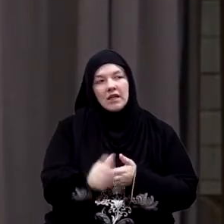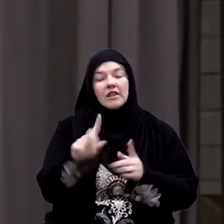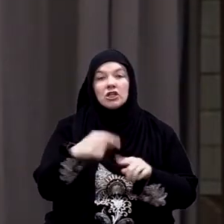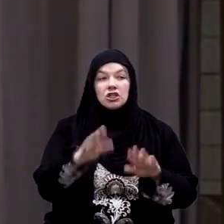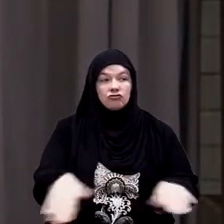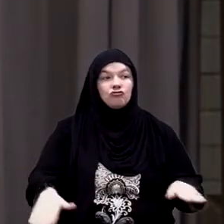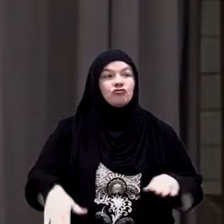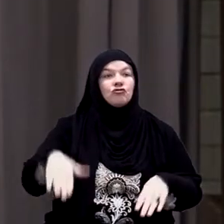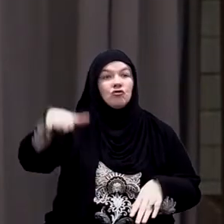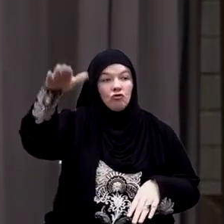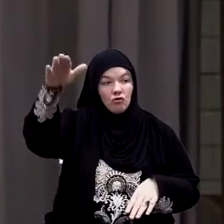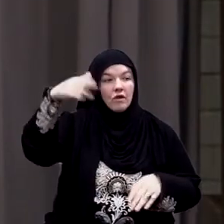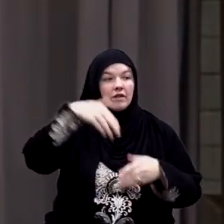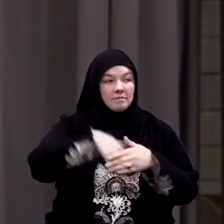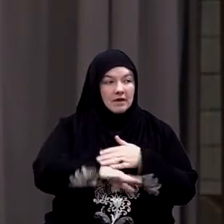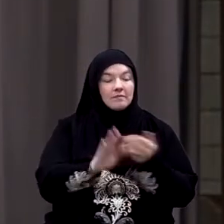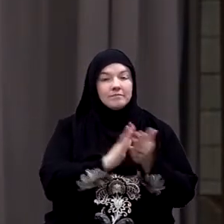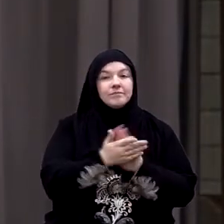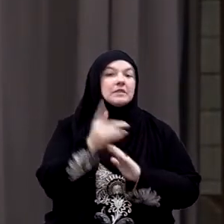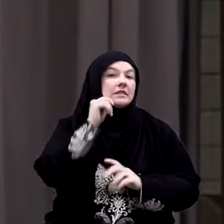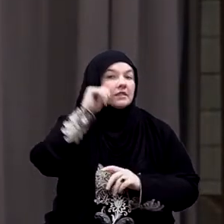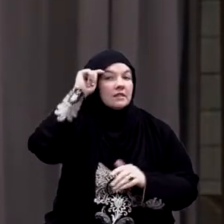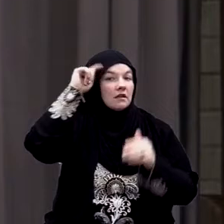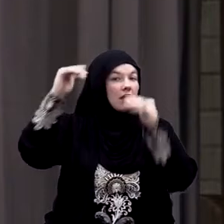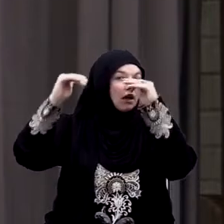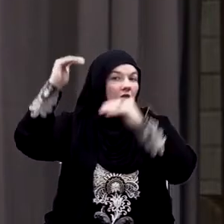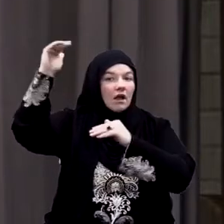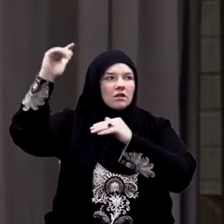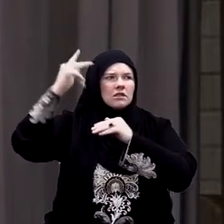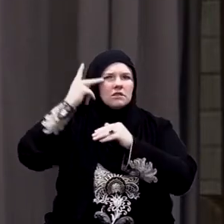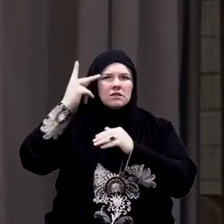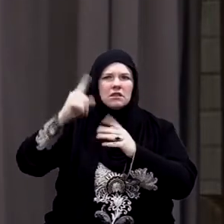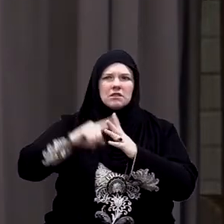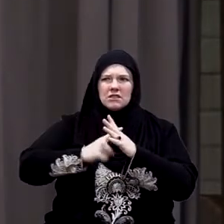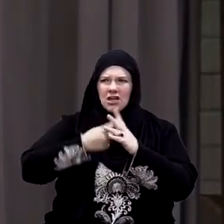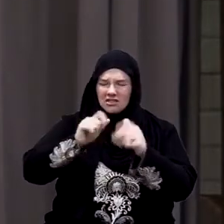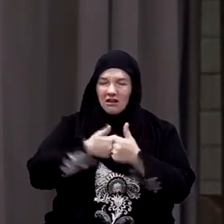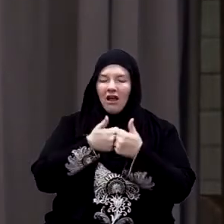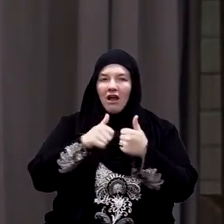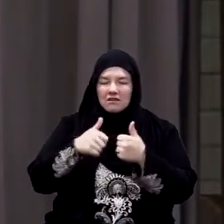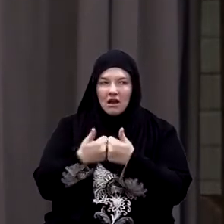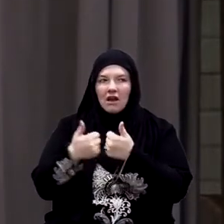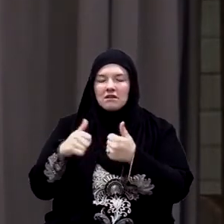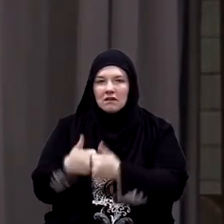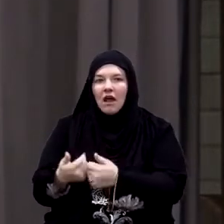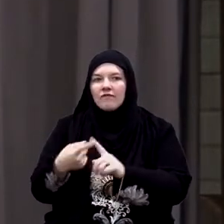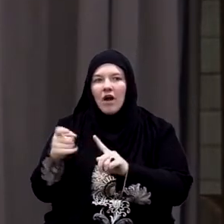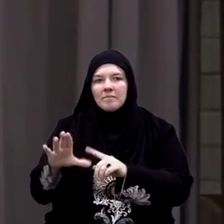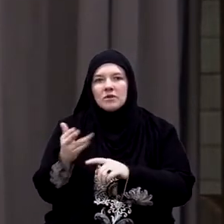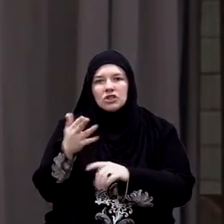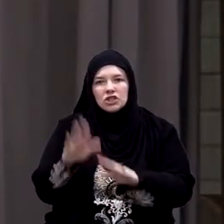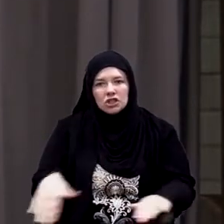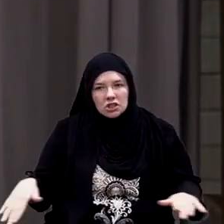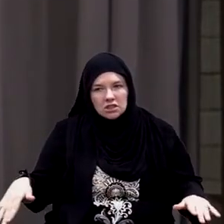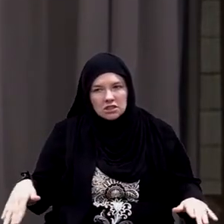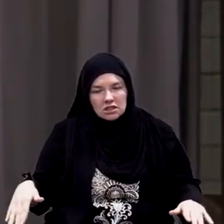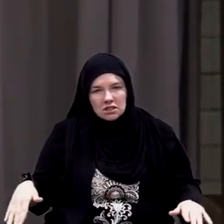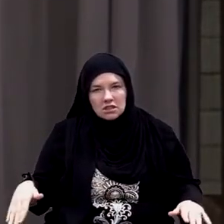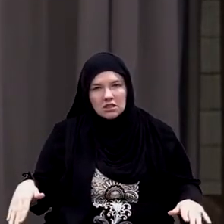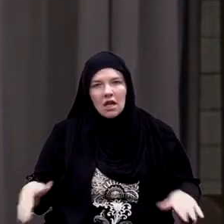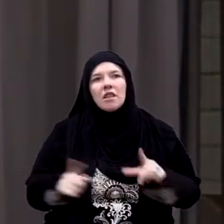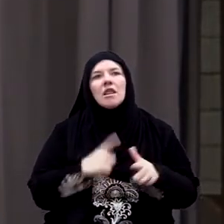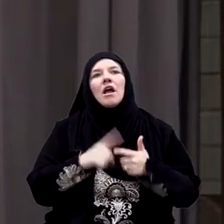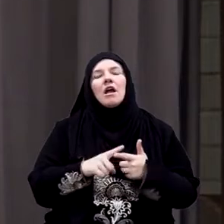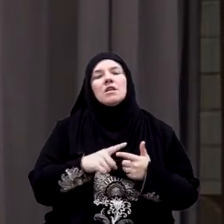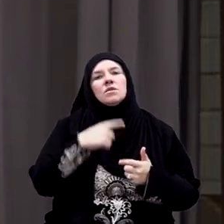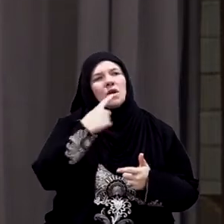grow and they enter into the teenage and you start seeing the challenges coming at you from your own children. And